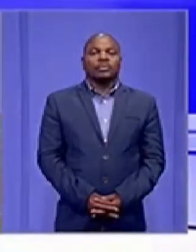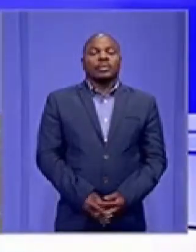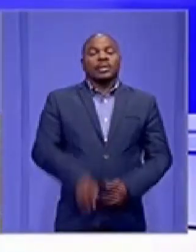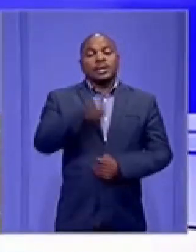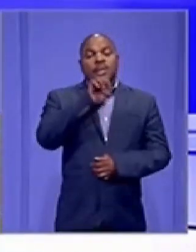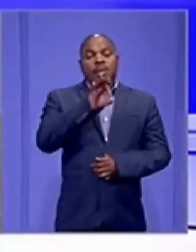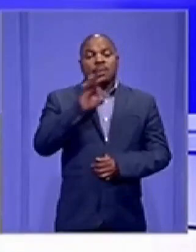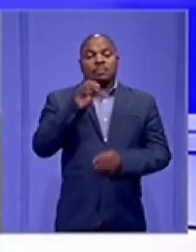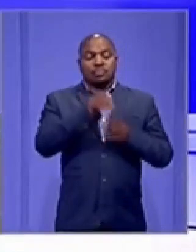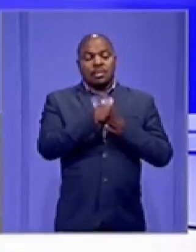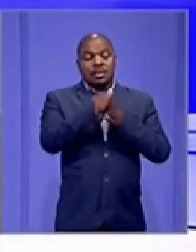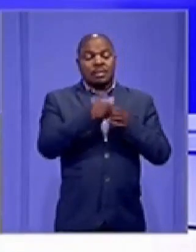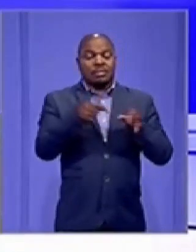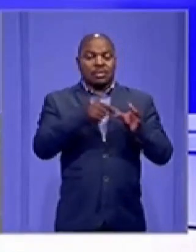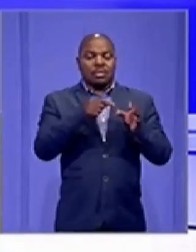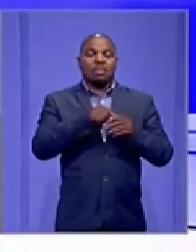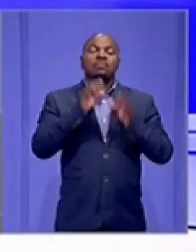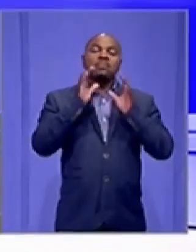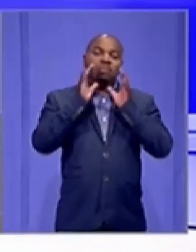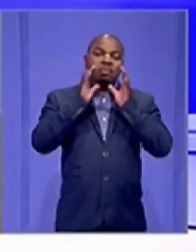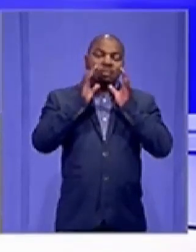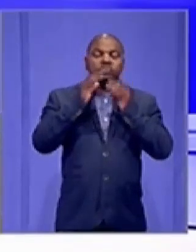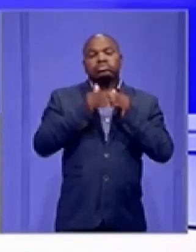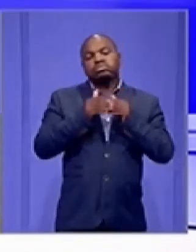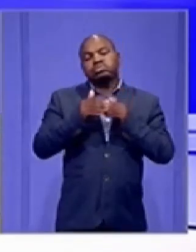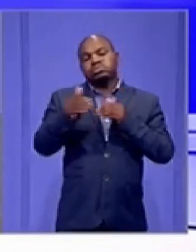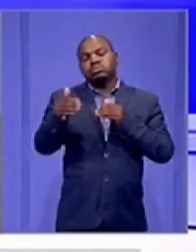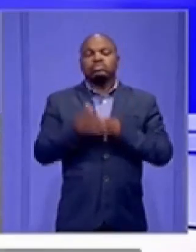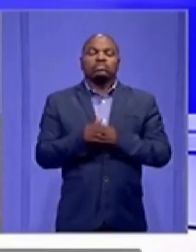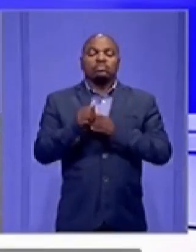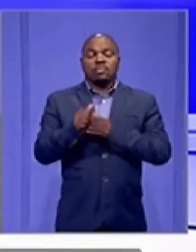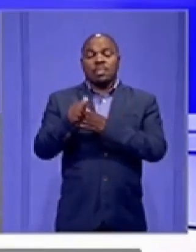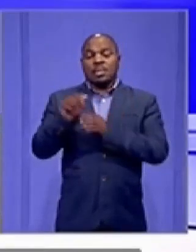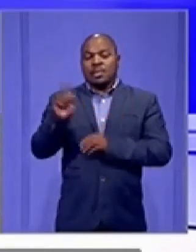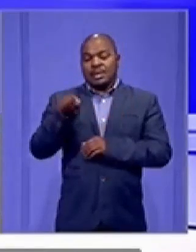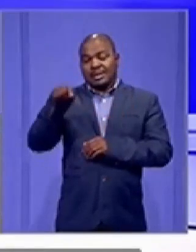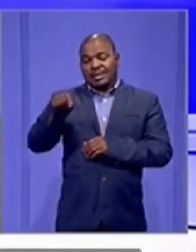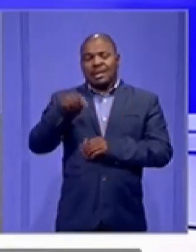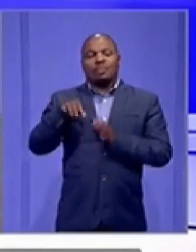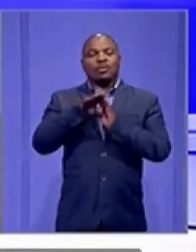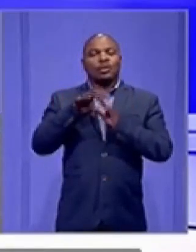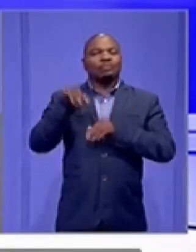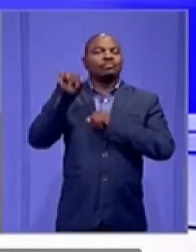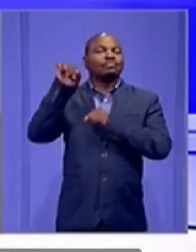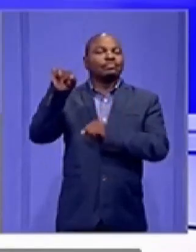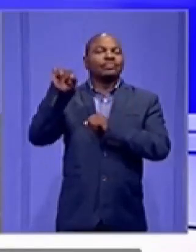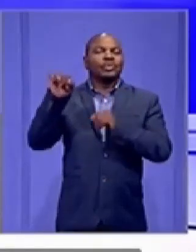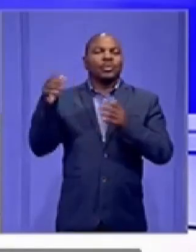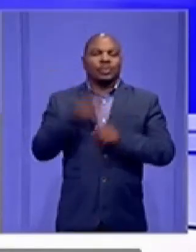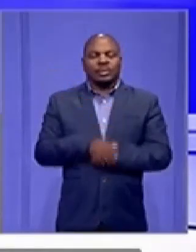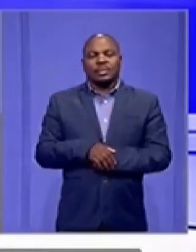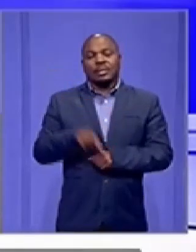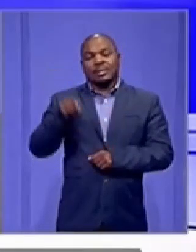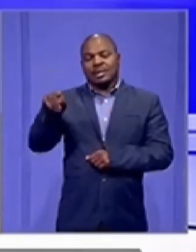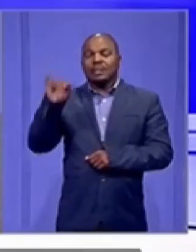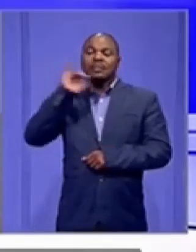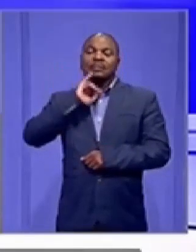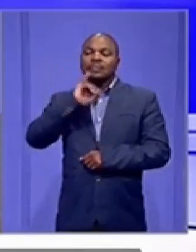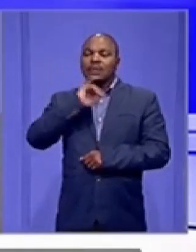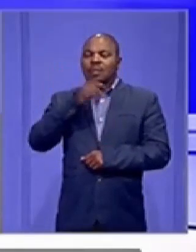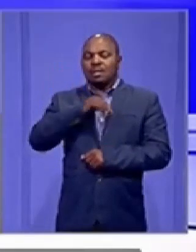Moetapele wa EFF Julius Malema o tla etelela pele lenaneo la boipelaetšo go leba ka ntlong ya botseta ya